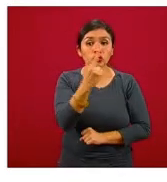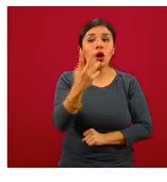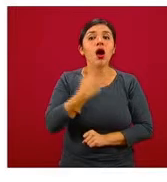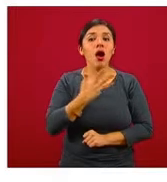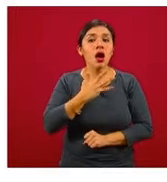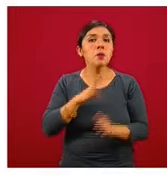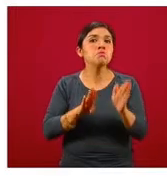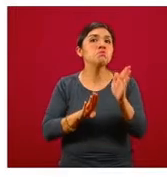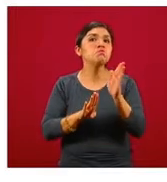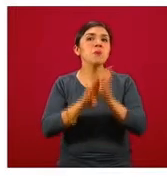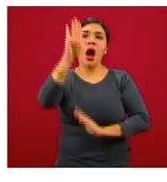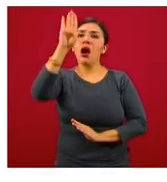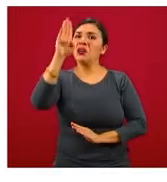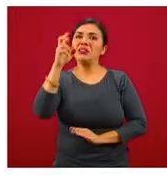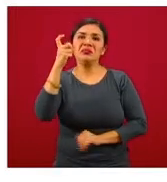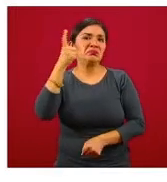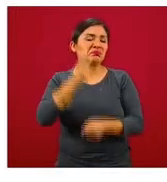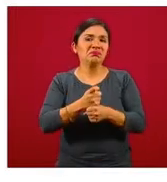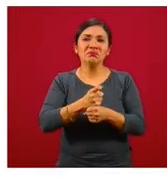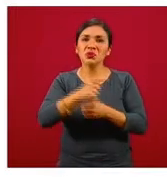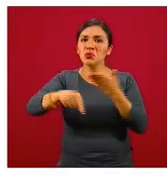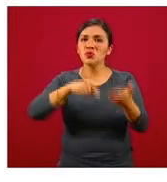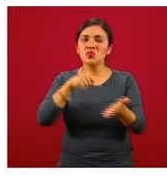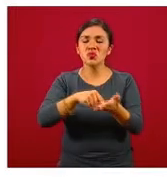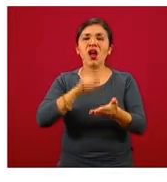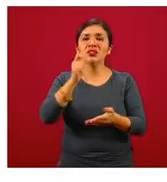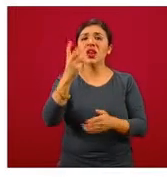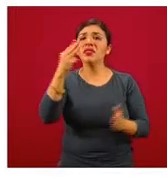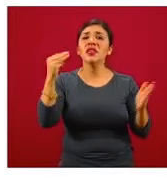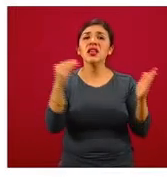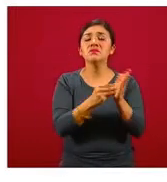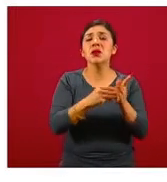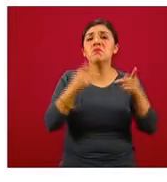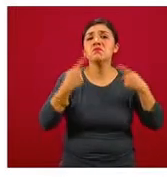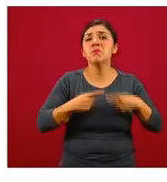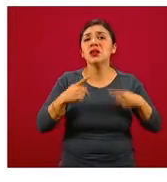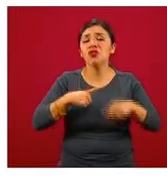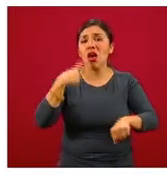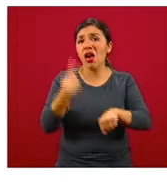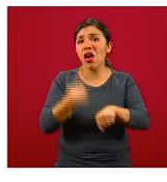that have hit the maximum darkest number of over